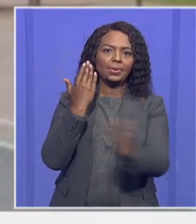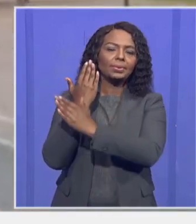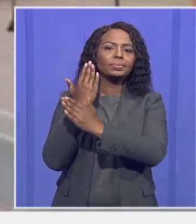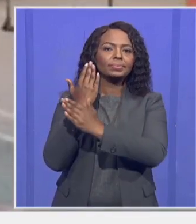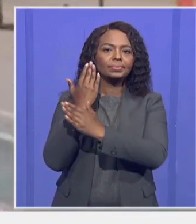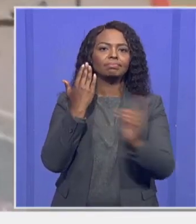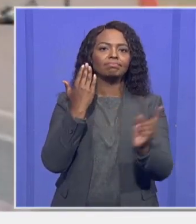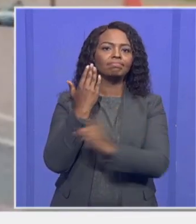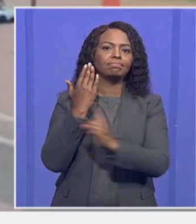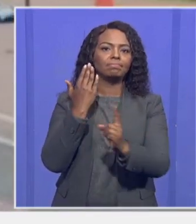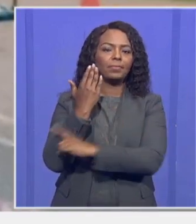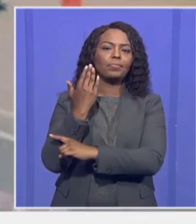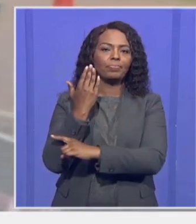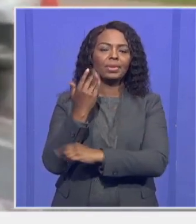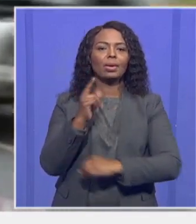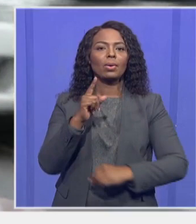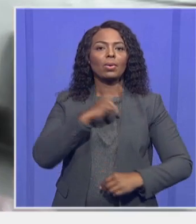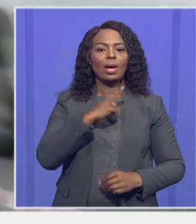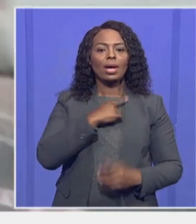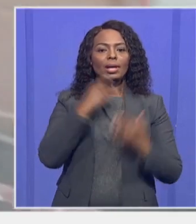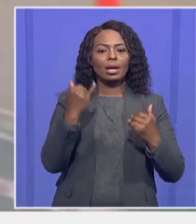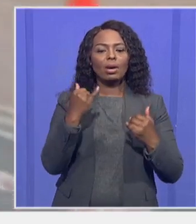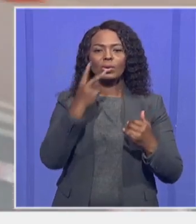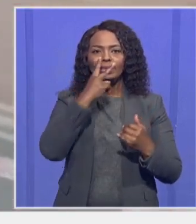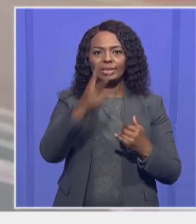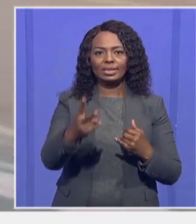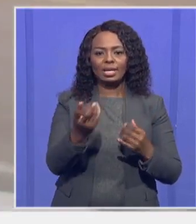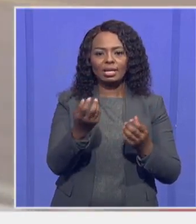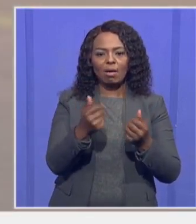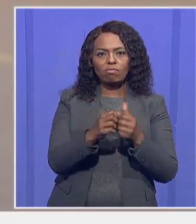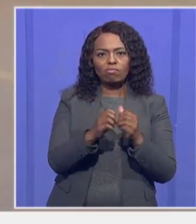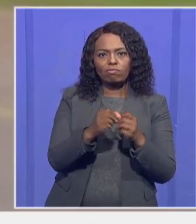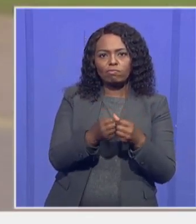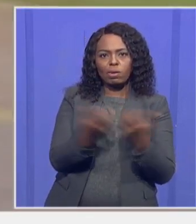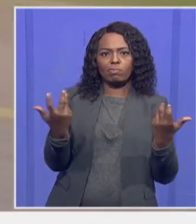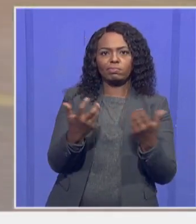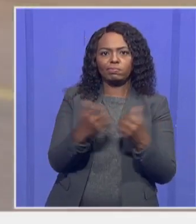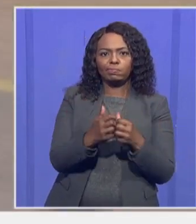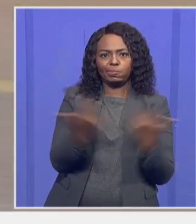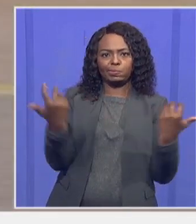because where there is this sinkhole, it's actually a part of the road where it keeps on